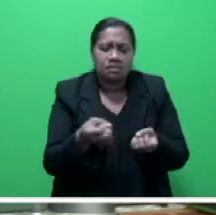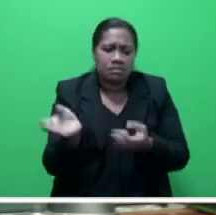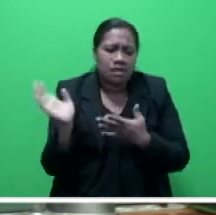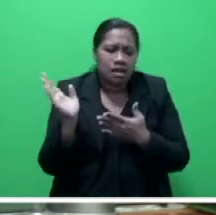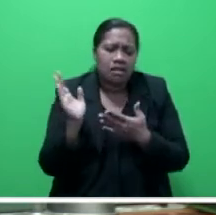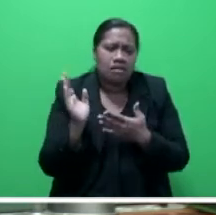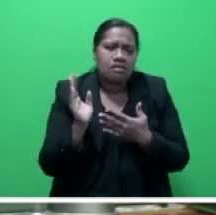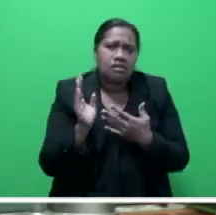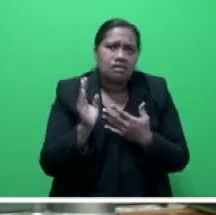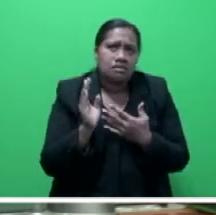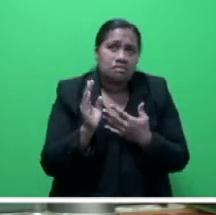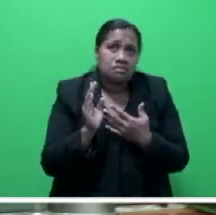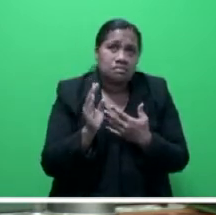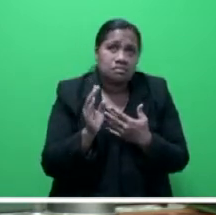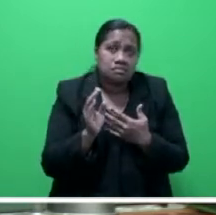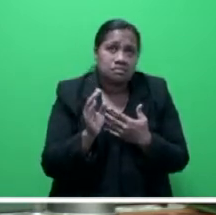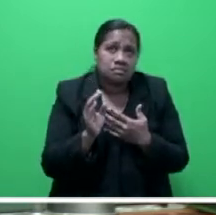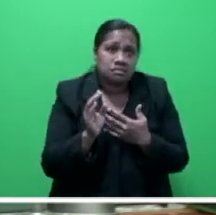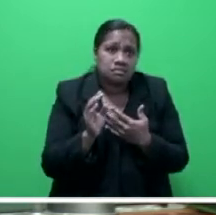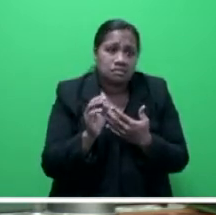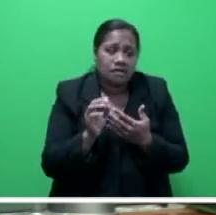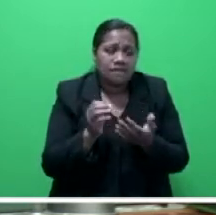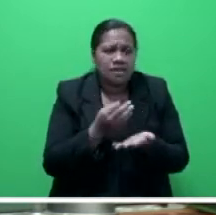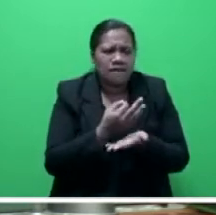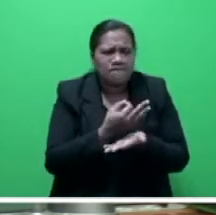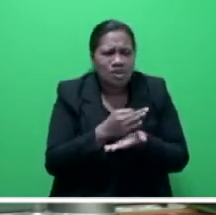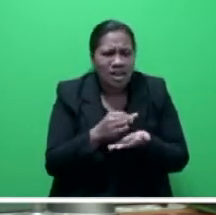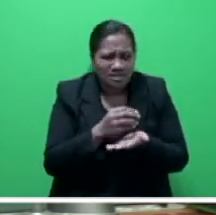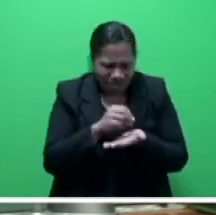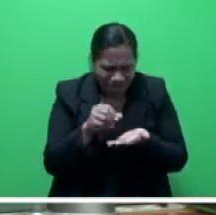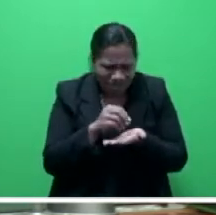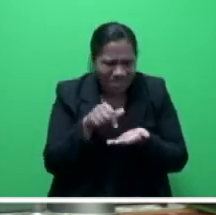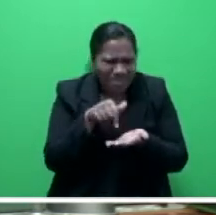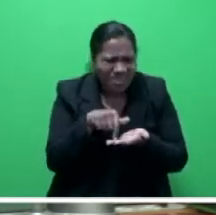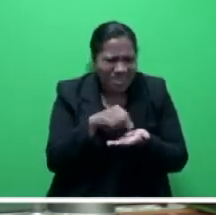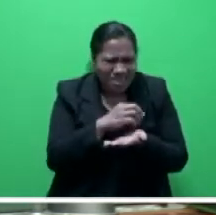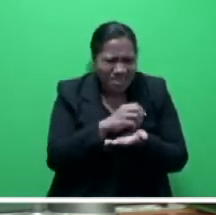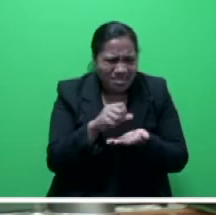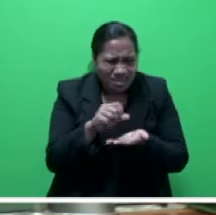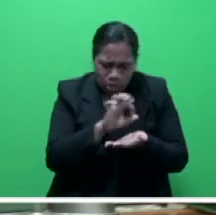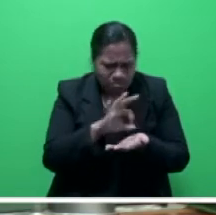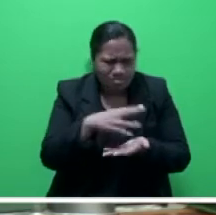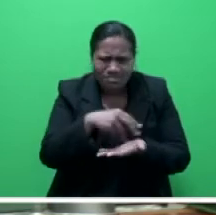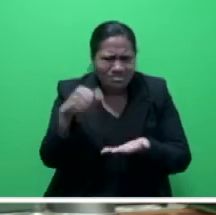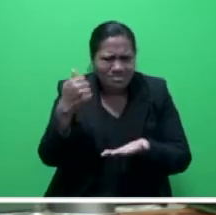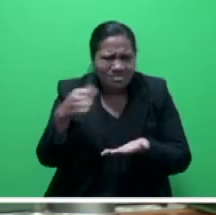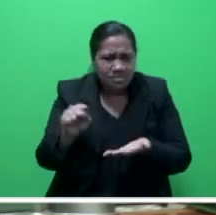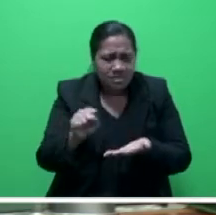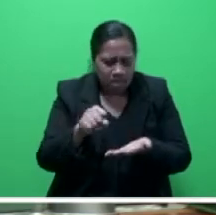organic fertilizer to our farmers. That particular